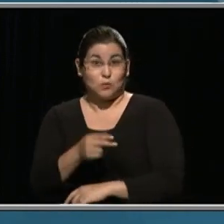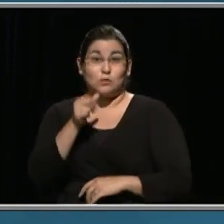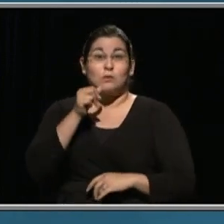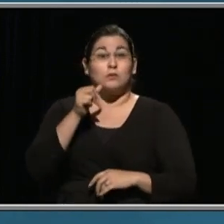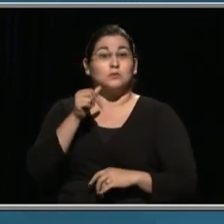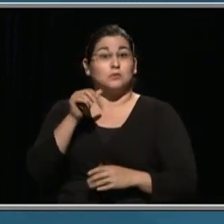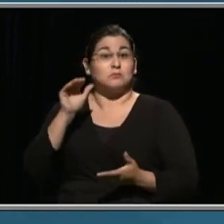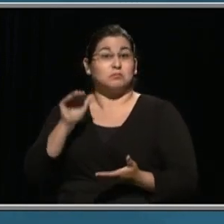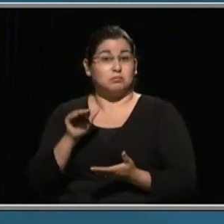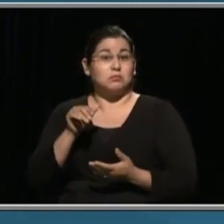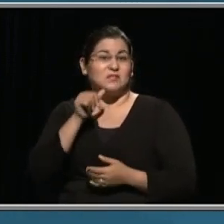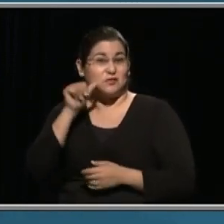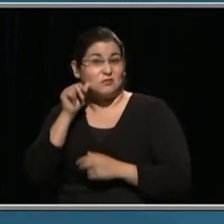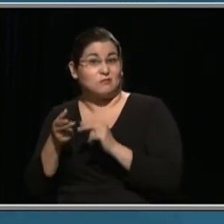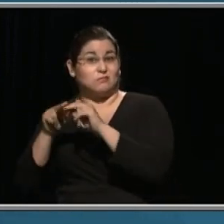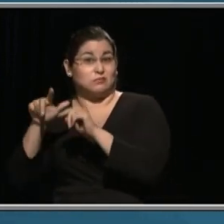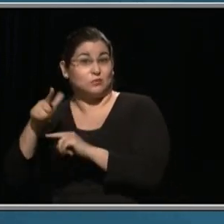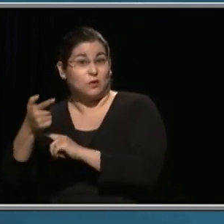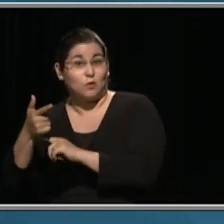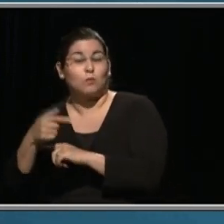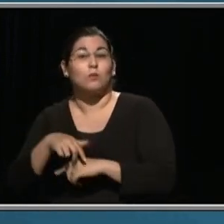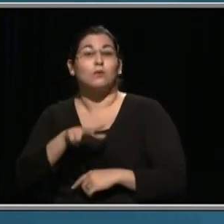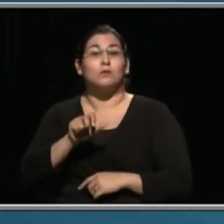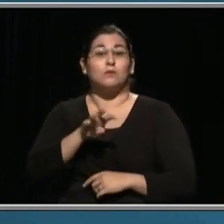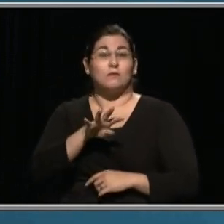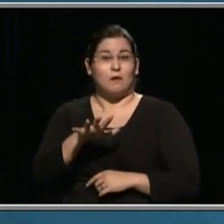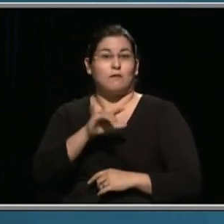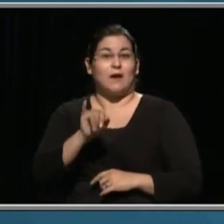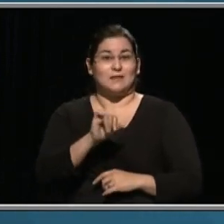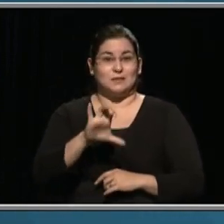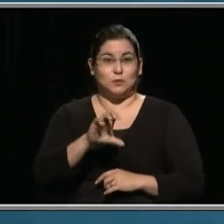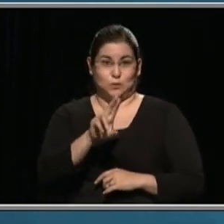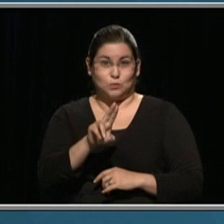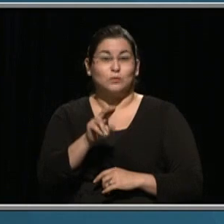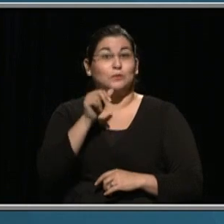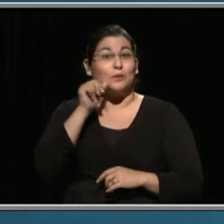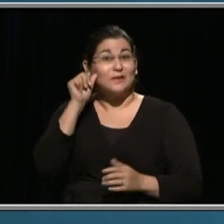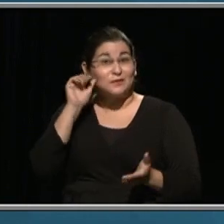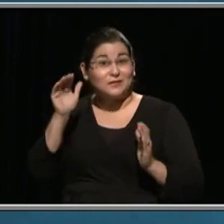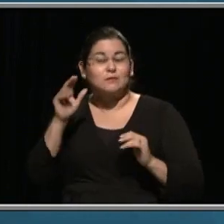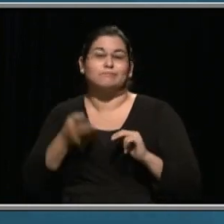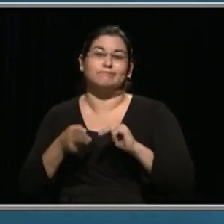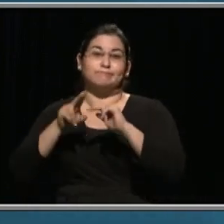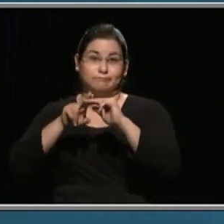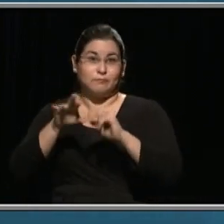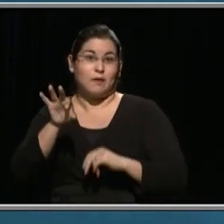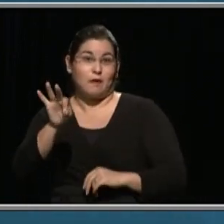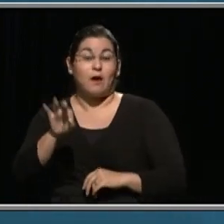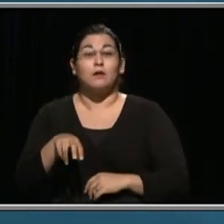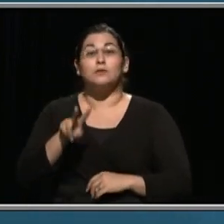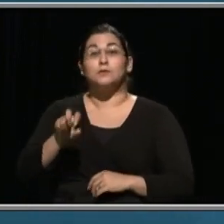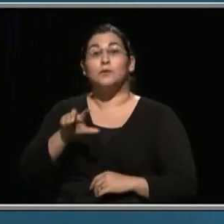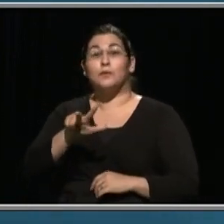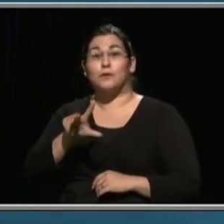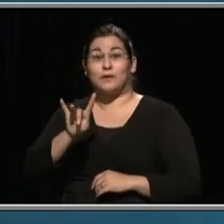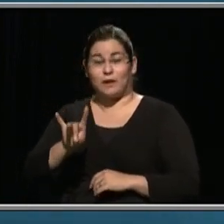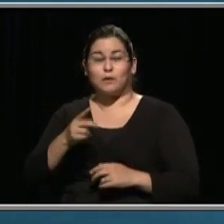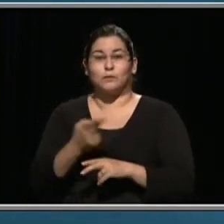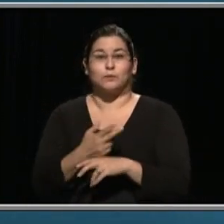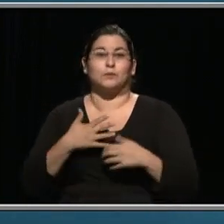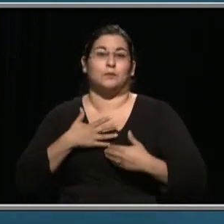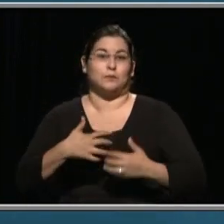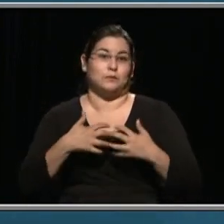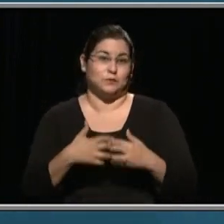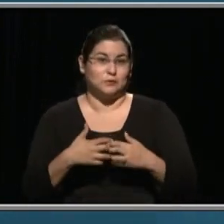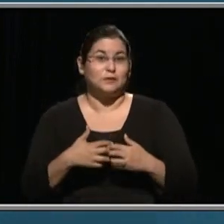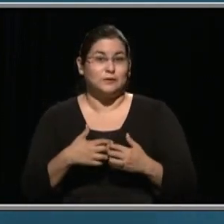yesterday. 345 are in the ICU, that's up 9 from yesterday, and 238 are on ventilators, up 4